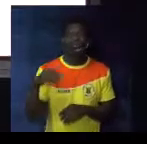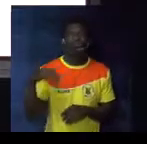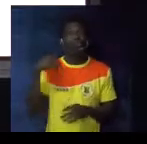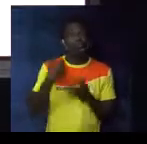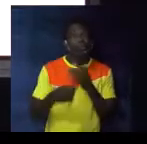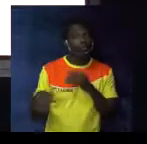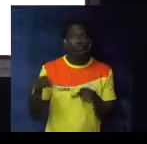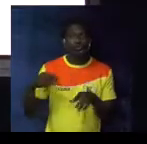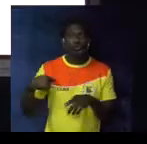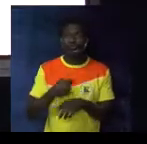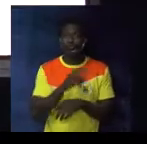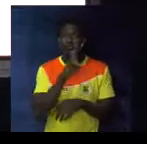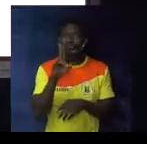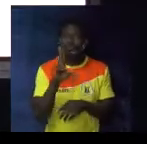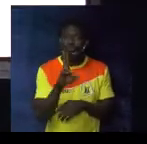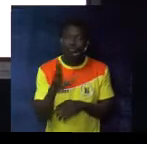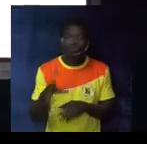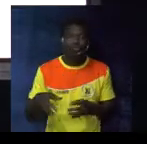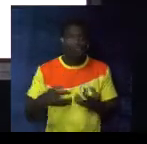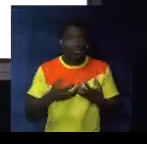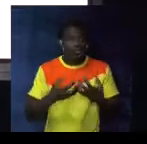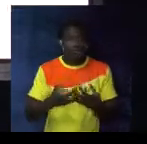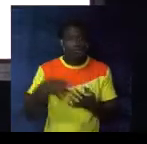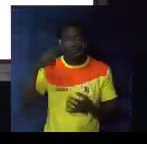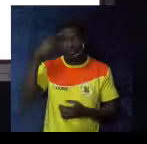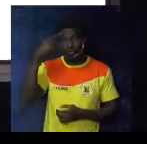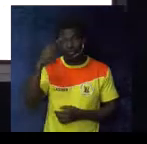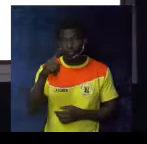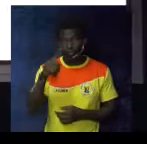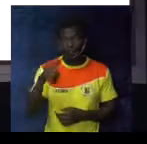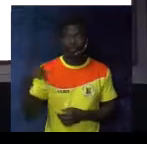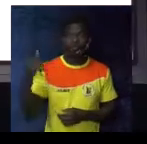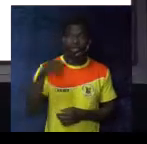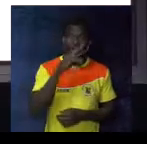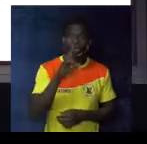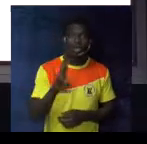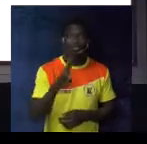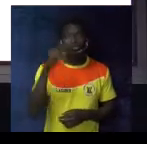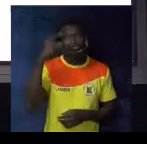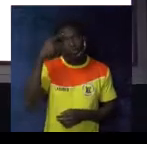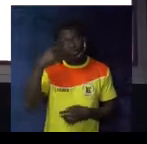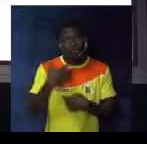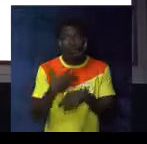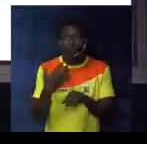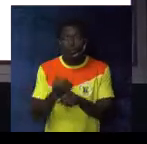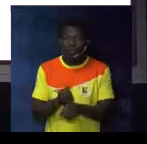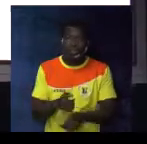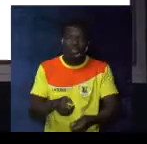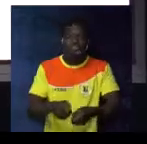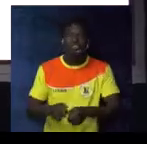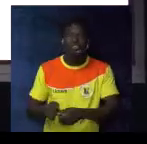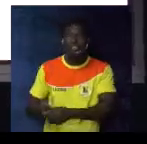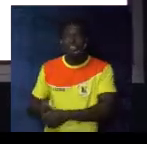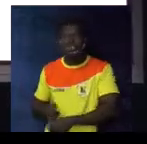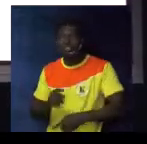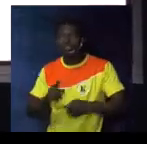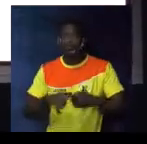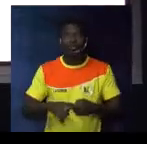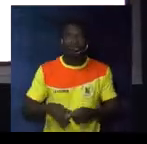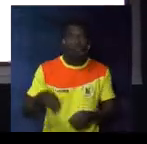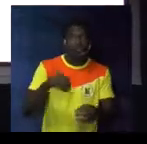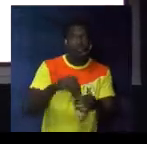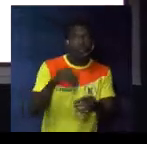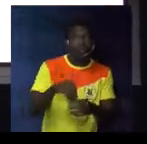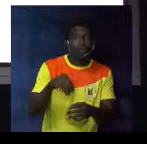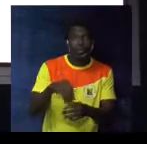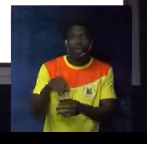use of a tractor? Or what do we use tractors for? Tractors, they are used for